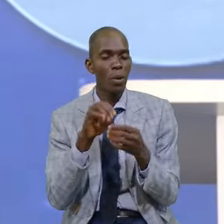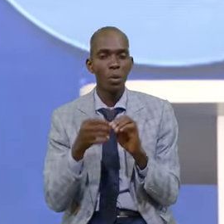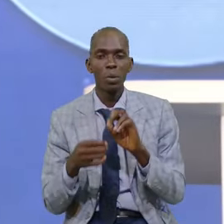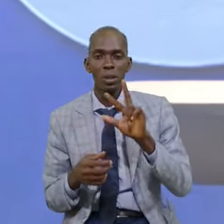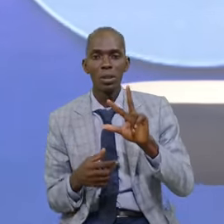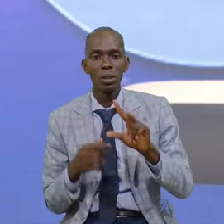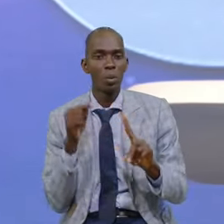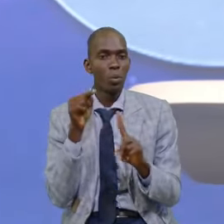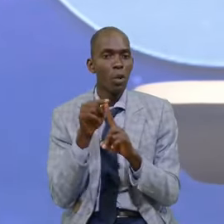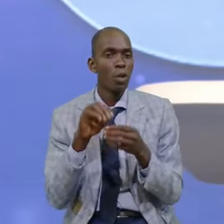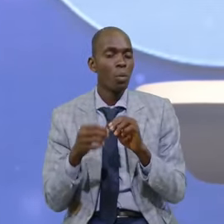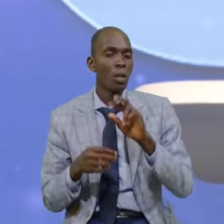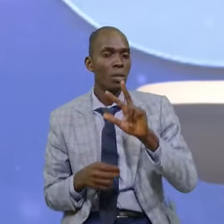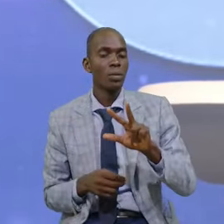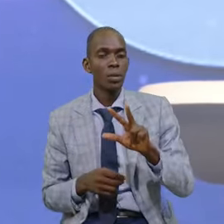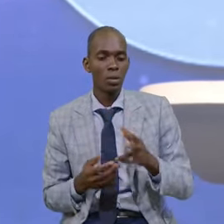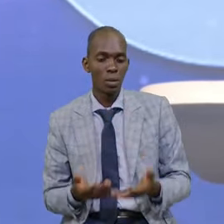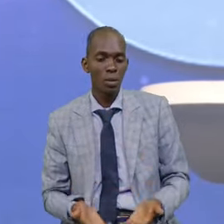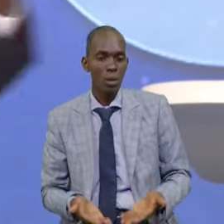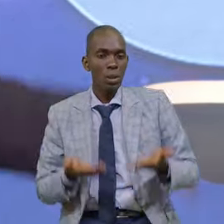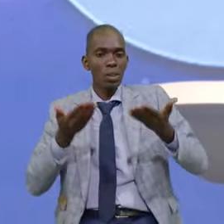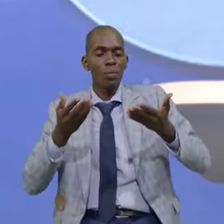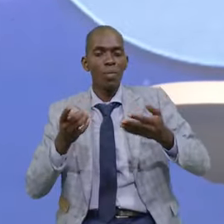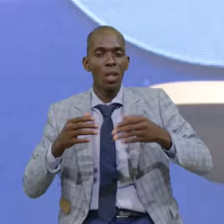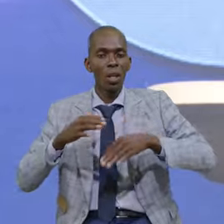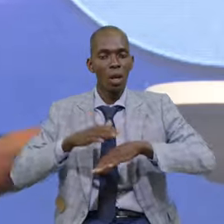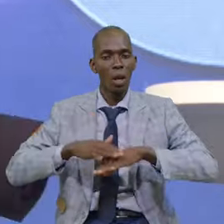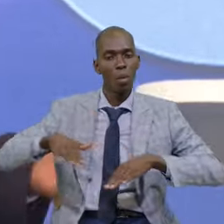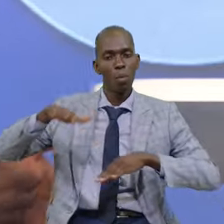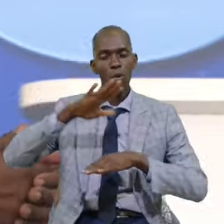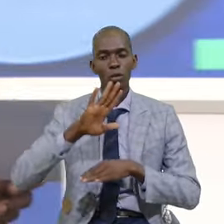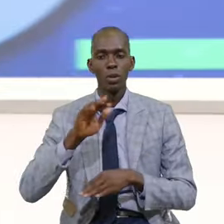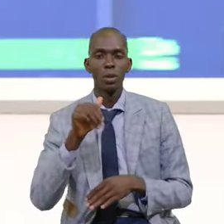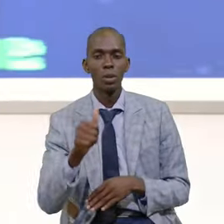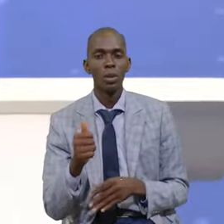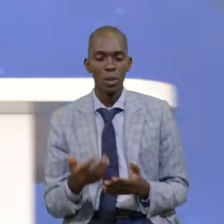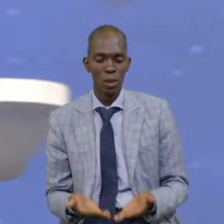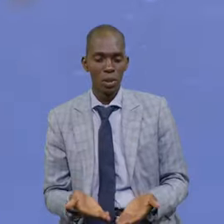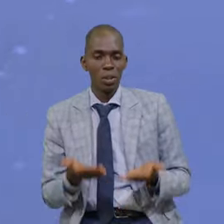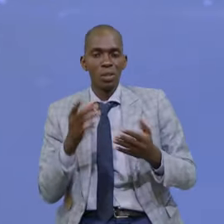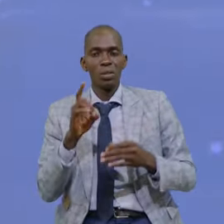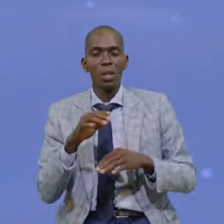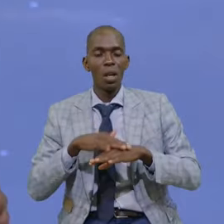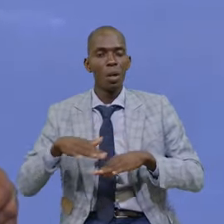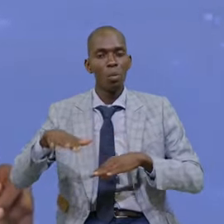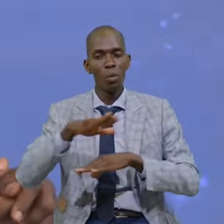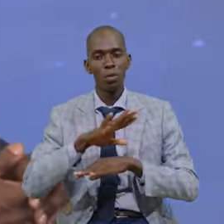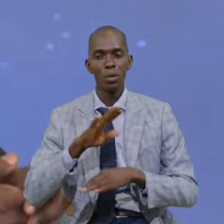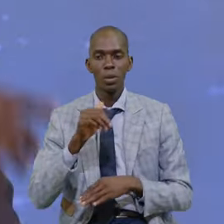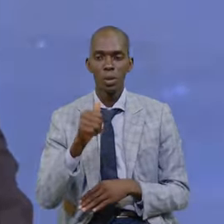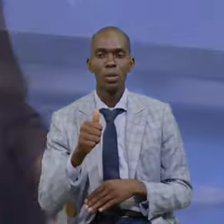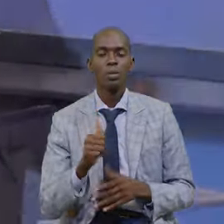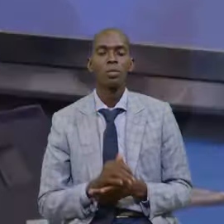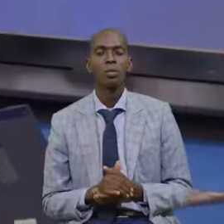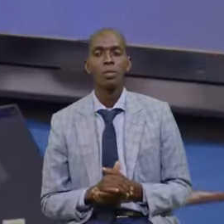three is lifted above yourself. Lifted above